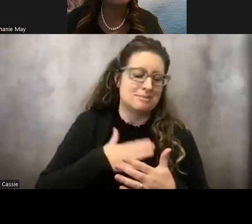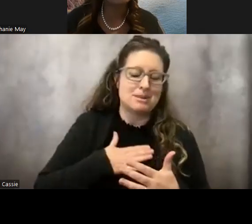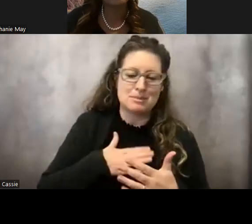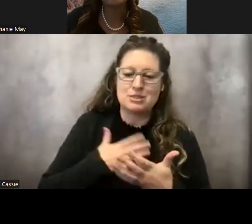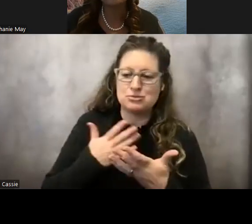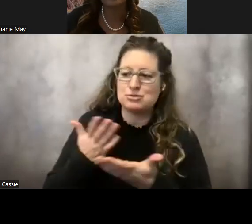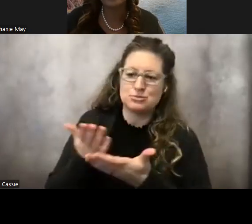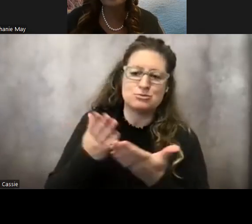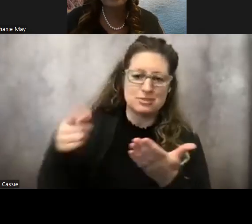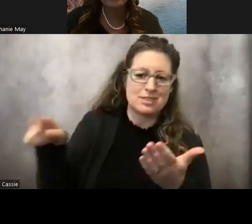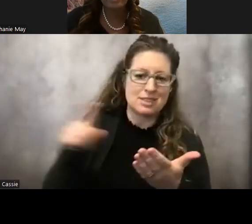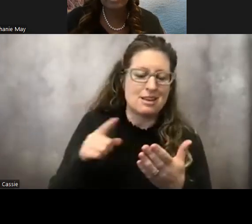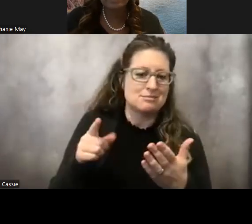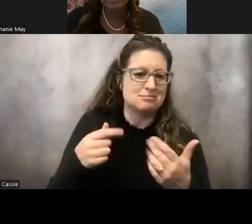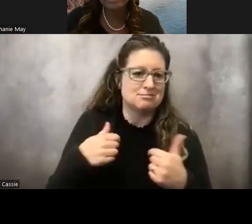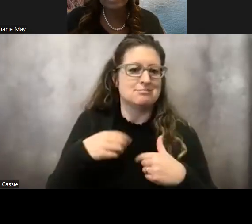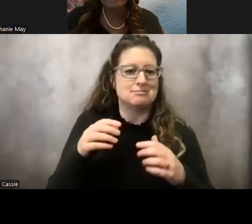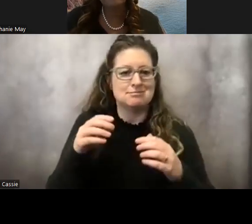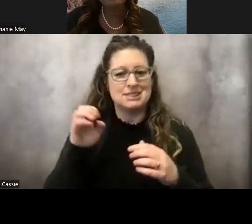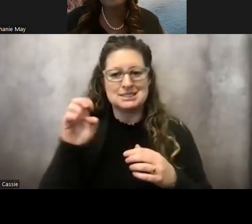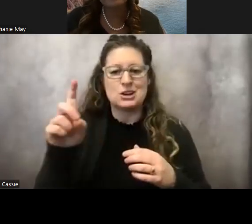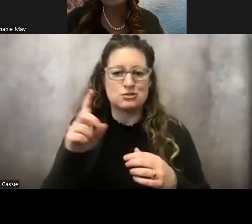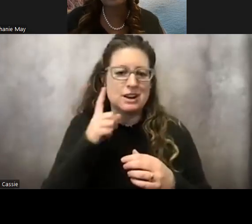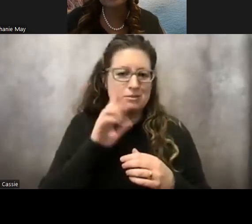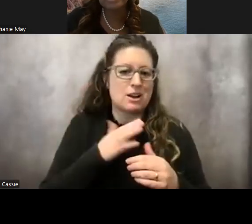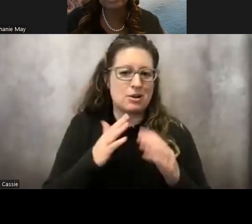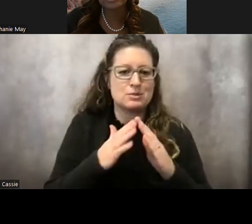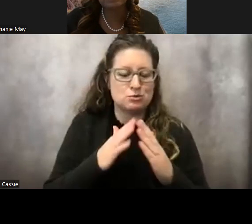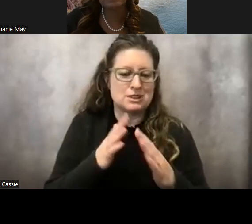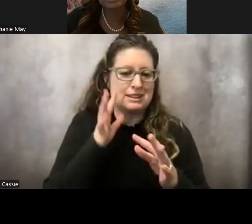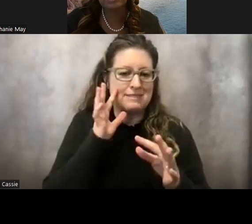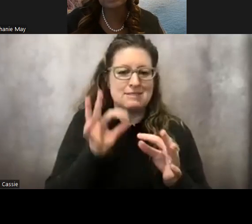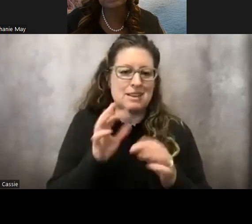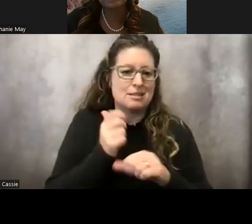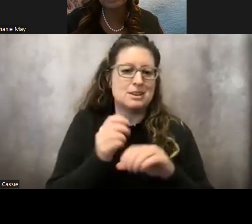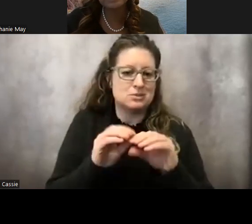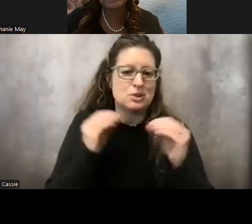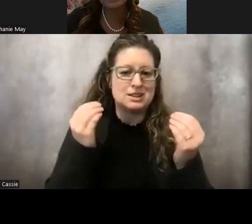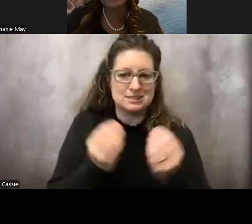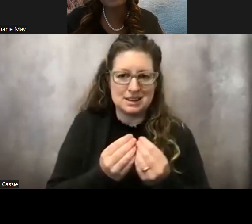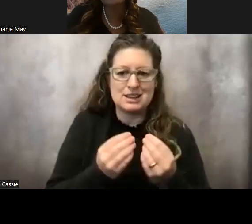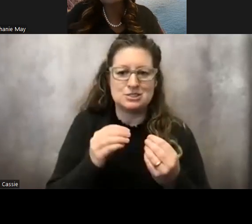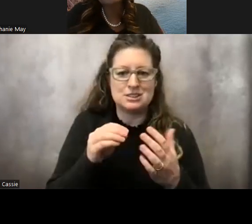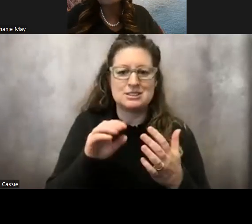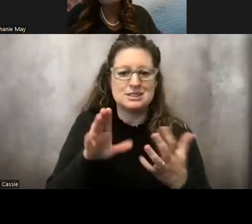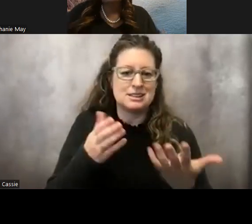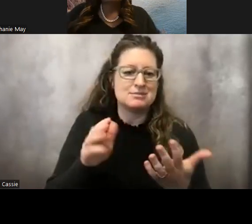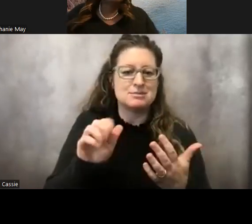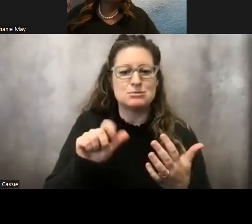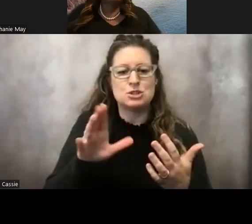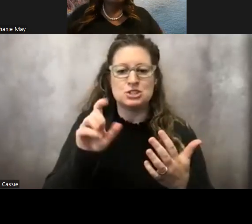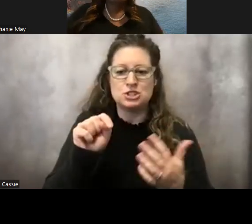as the executive director for our community faith-based organization, the Bridge at Austin Community Center.